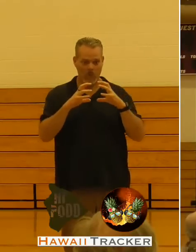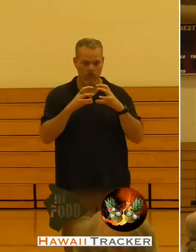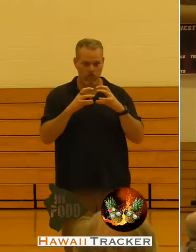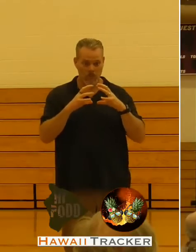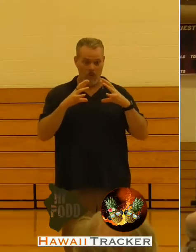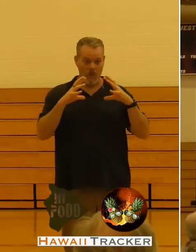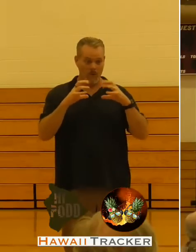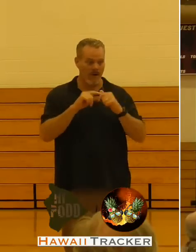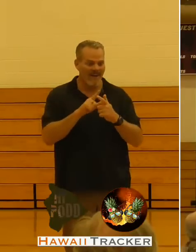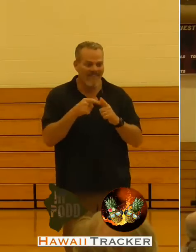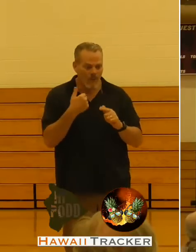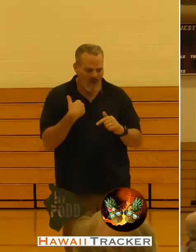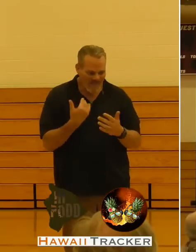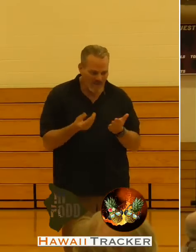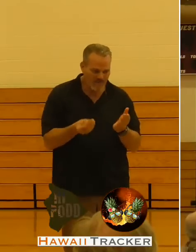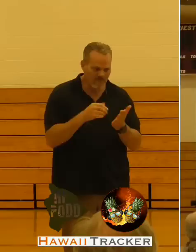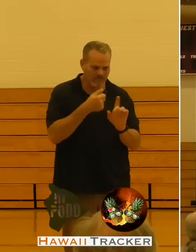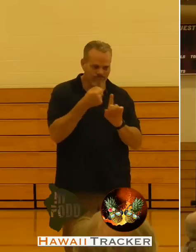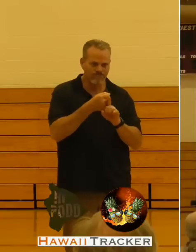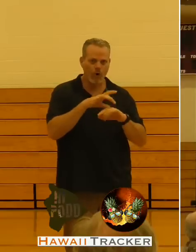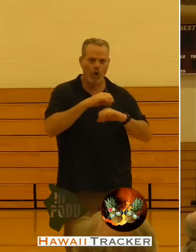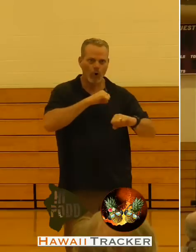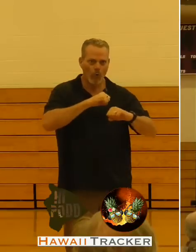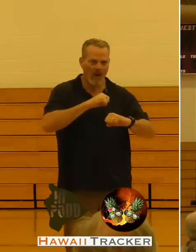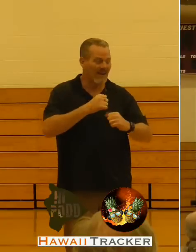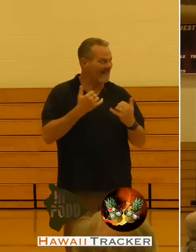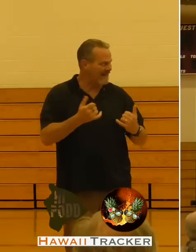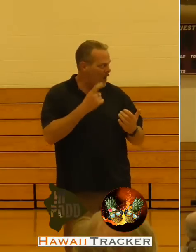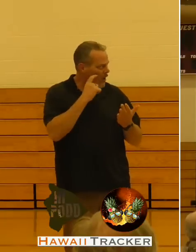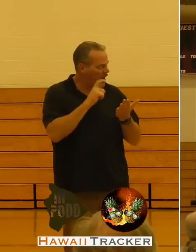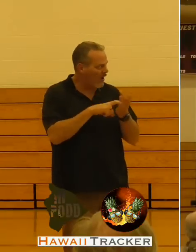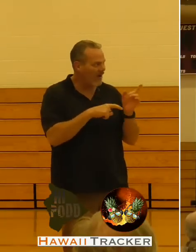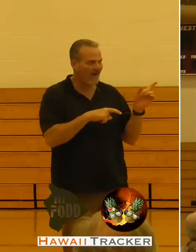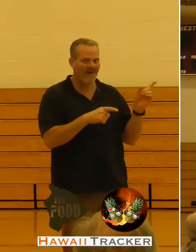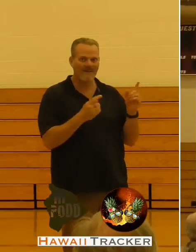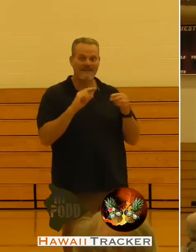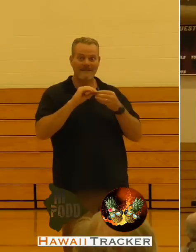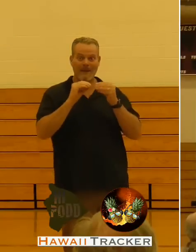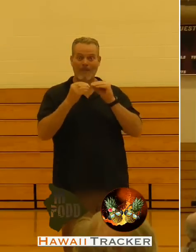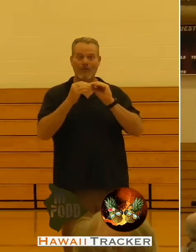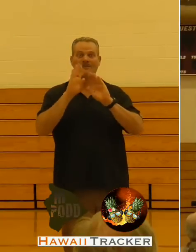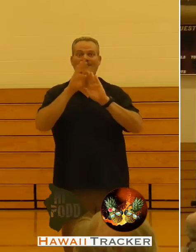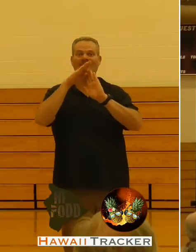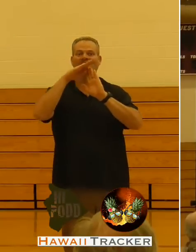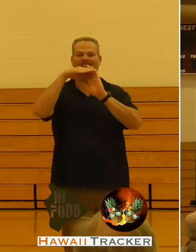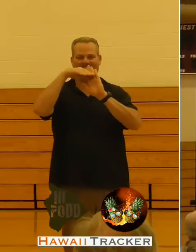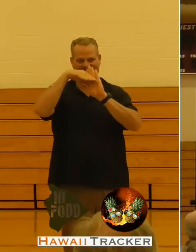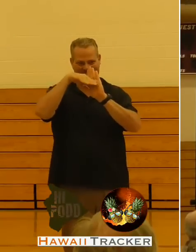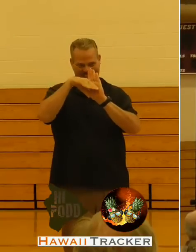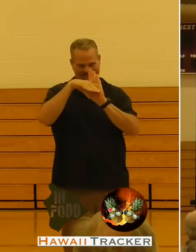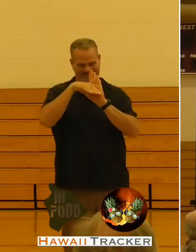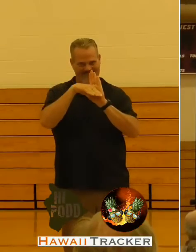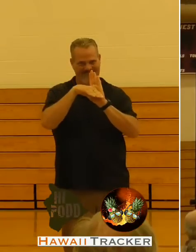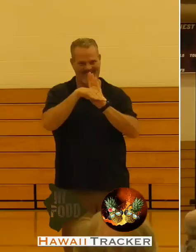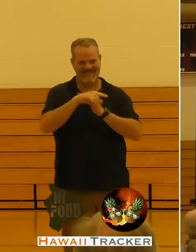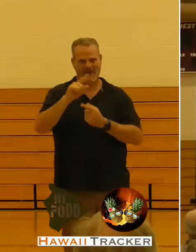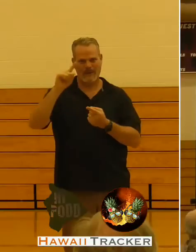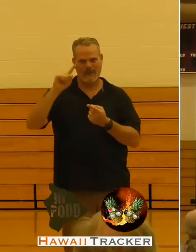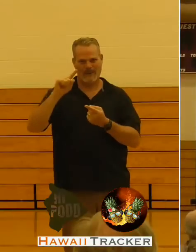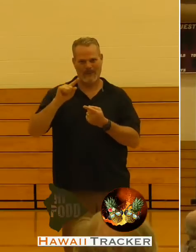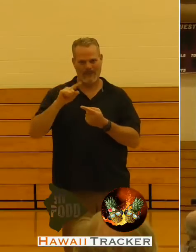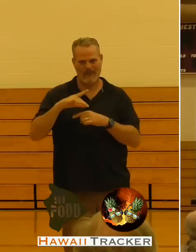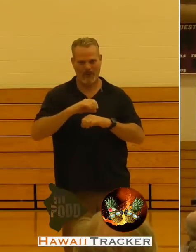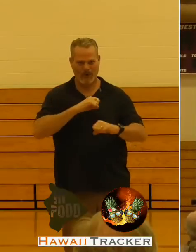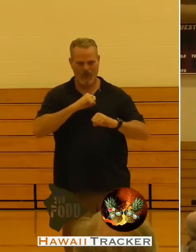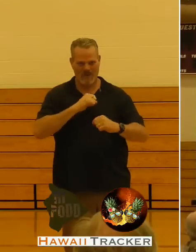this earthquake. And now you can see the numbers are starting to go down. The earthquake counts are going down now.